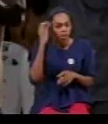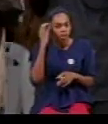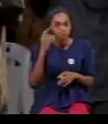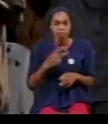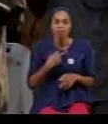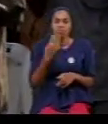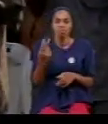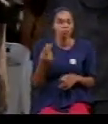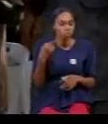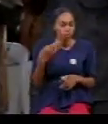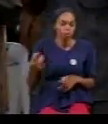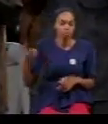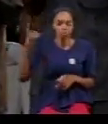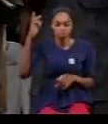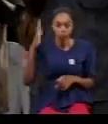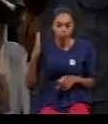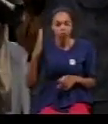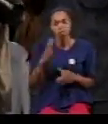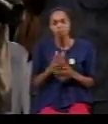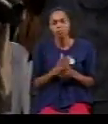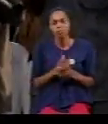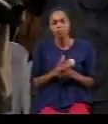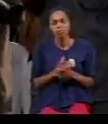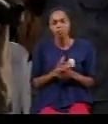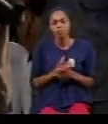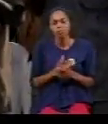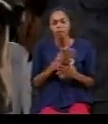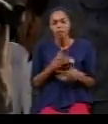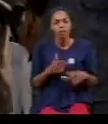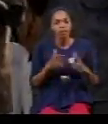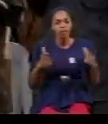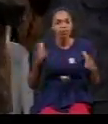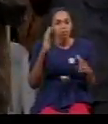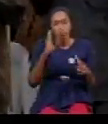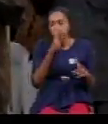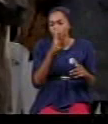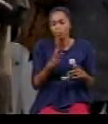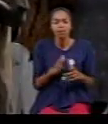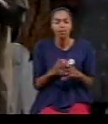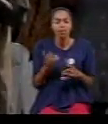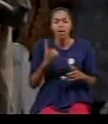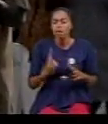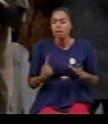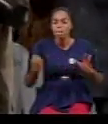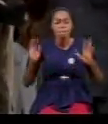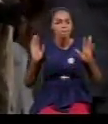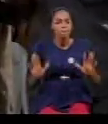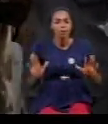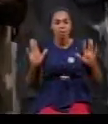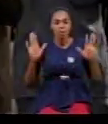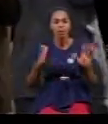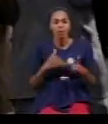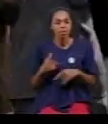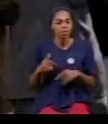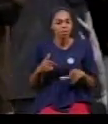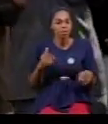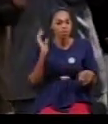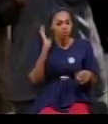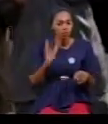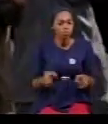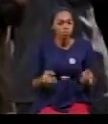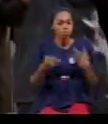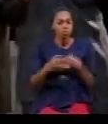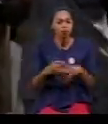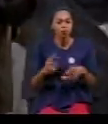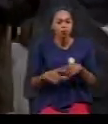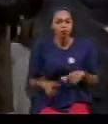God, the El Shaddai, and great will be the miracle. They will come back to life. They will come back to